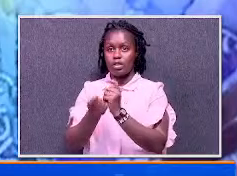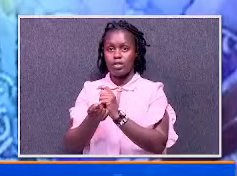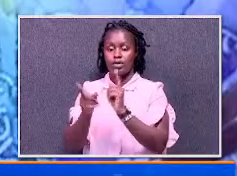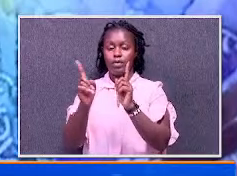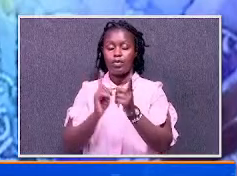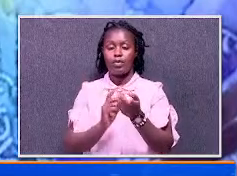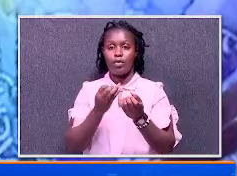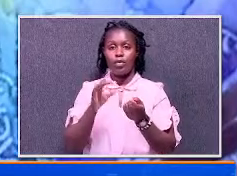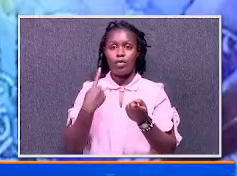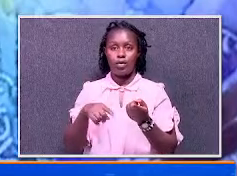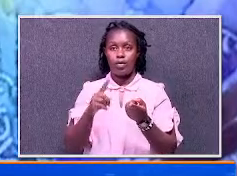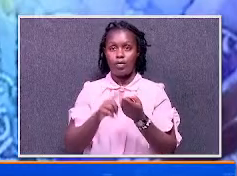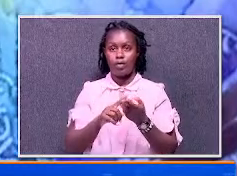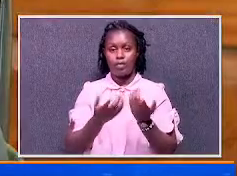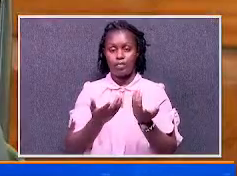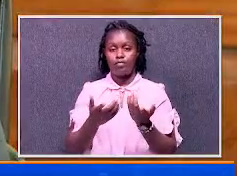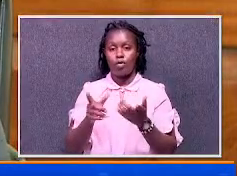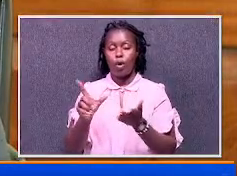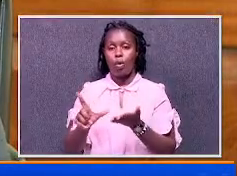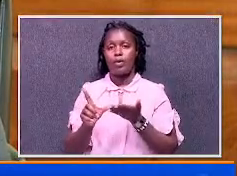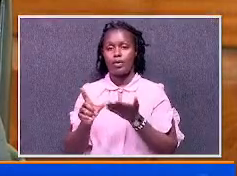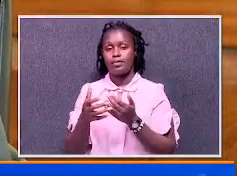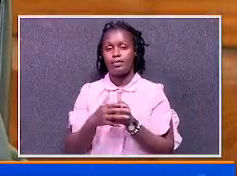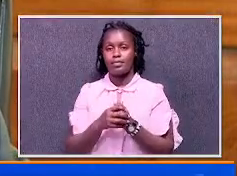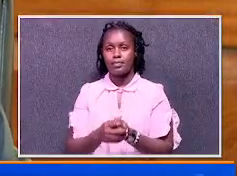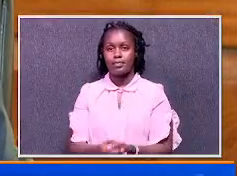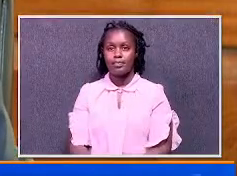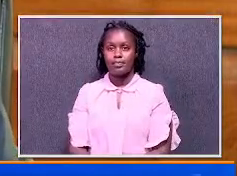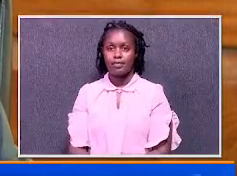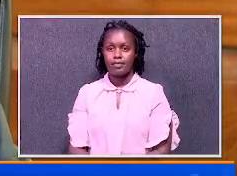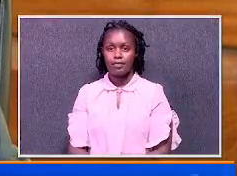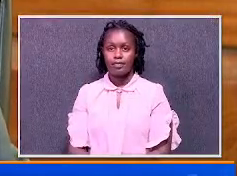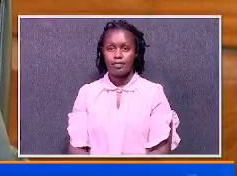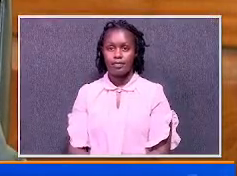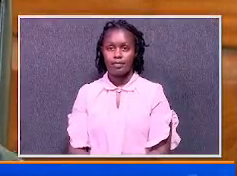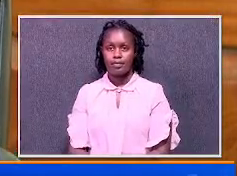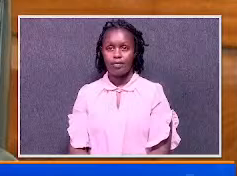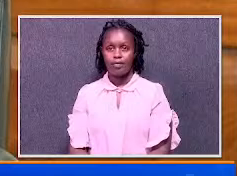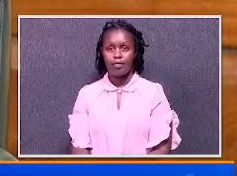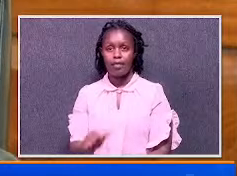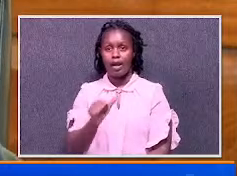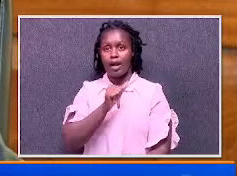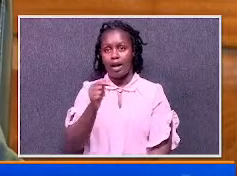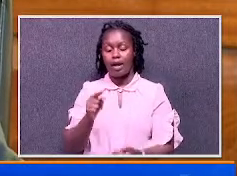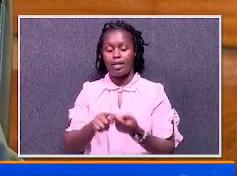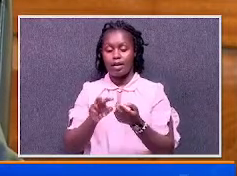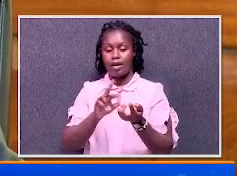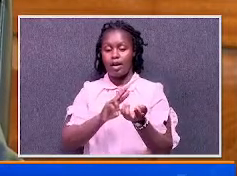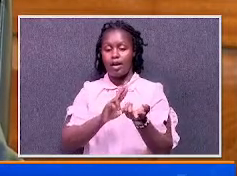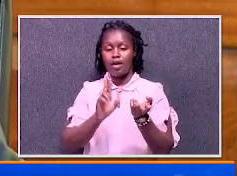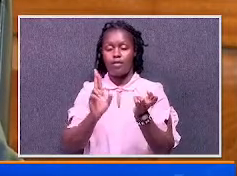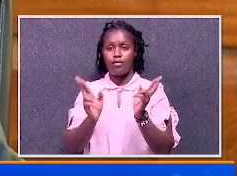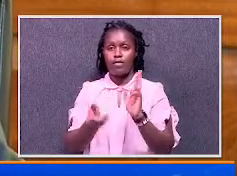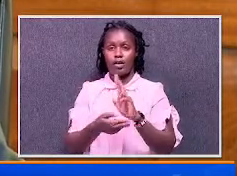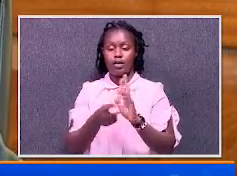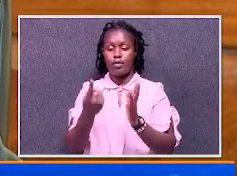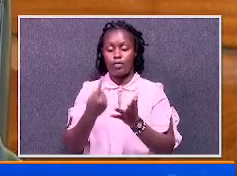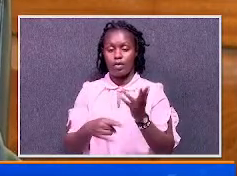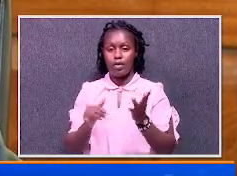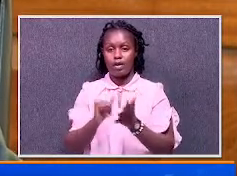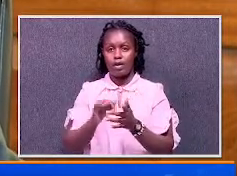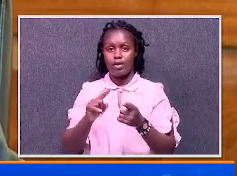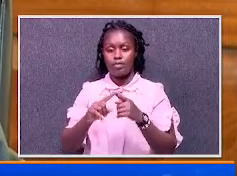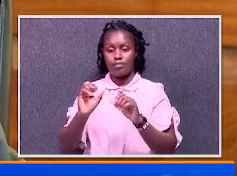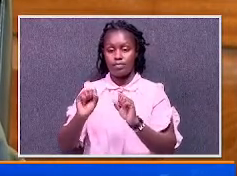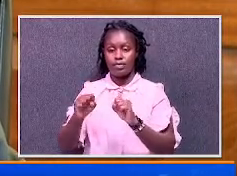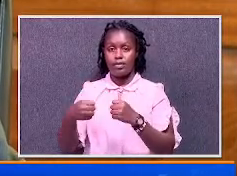This will give them many chances of acquiring the loan. The other revolutionary aspect of the fund is the saving